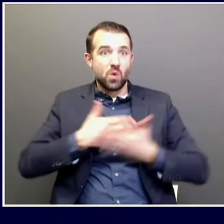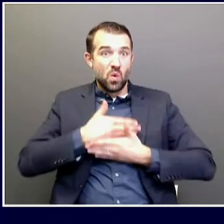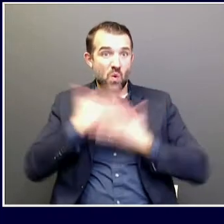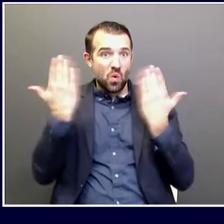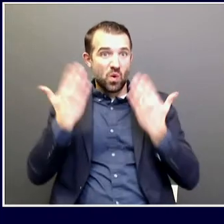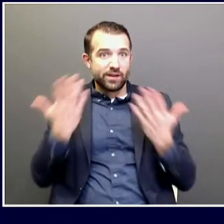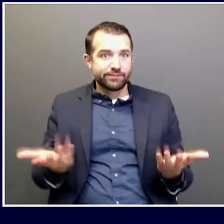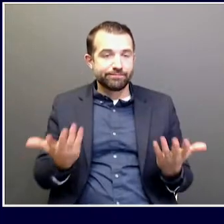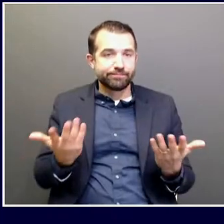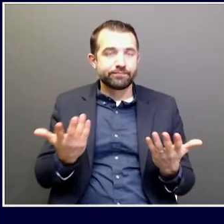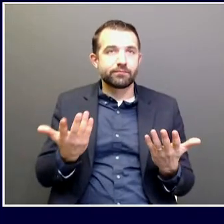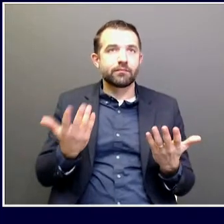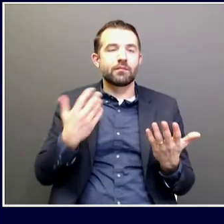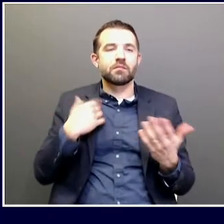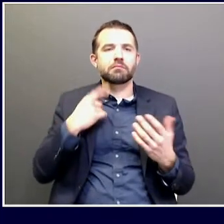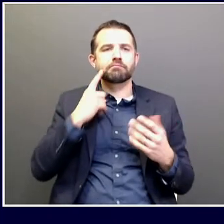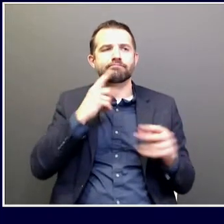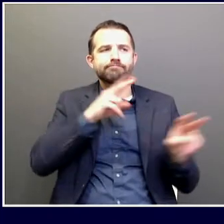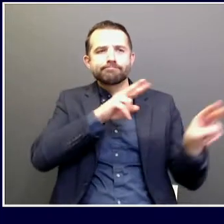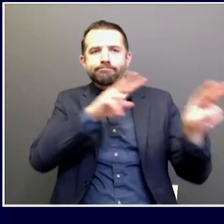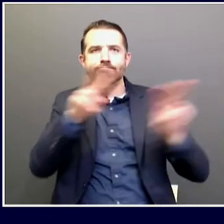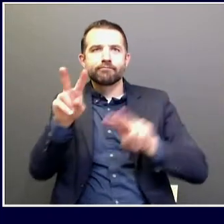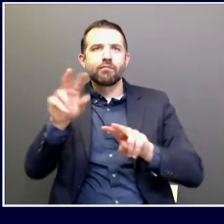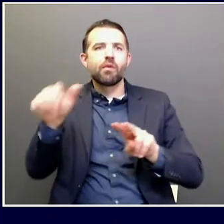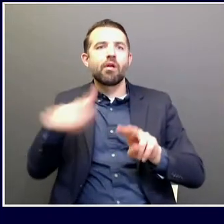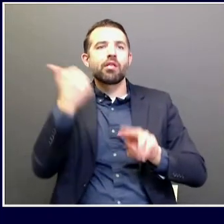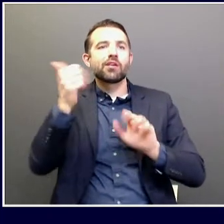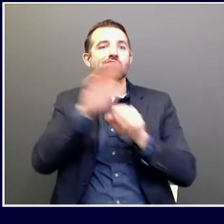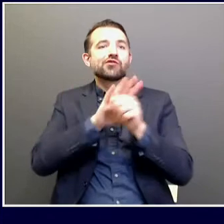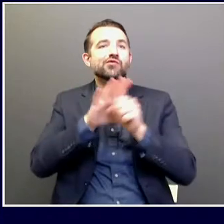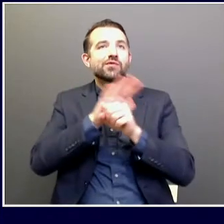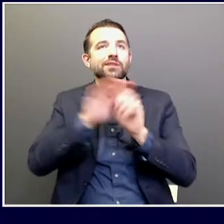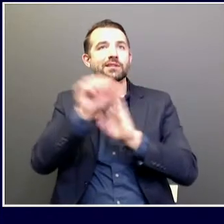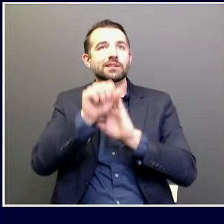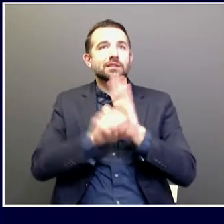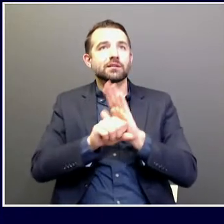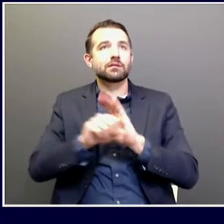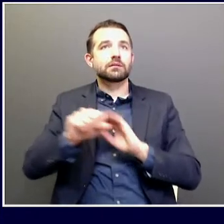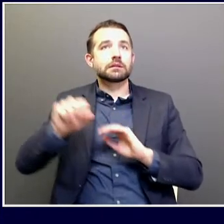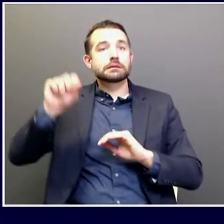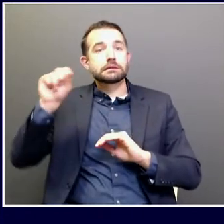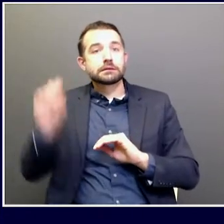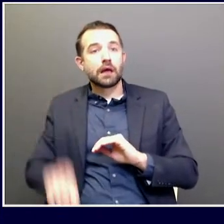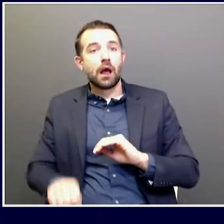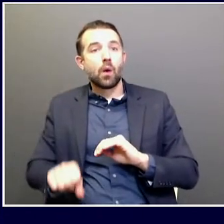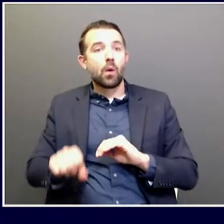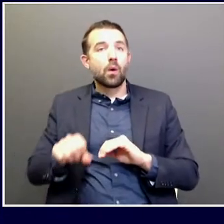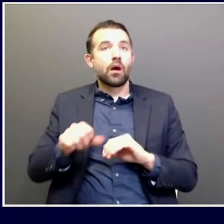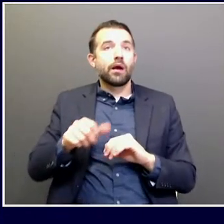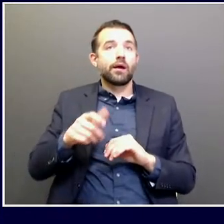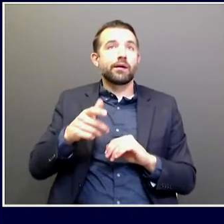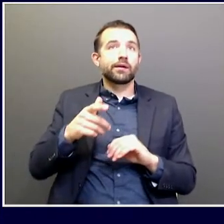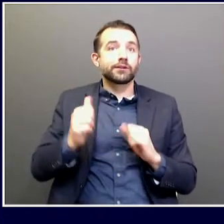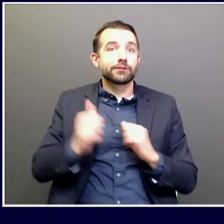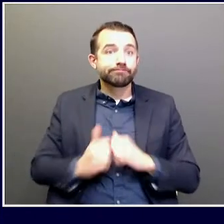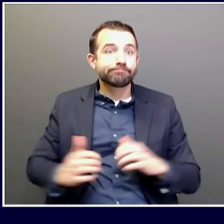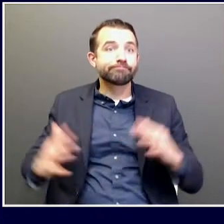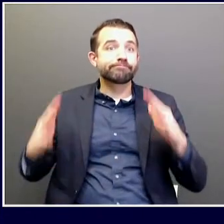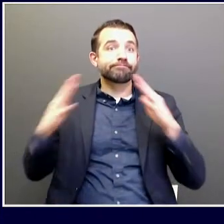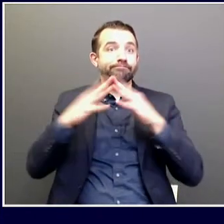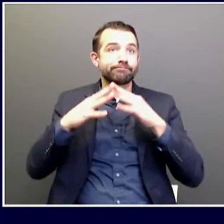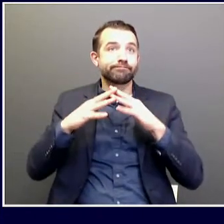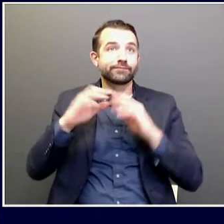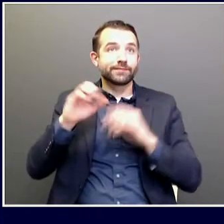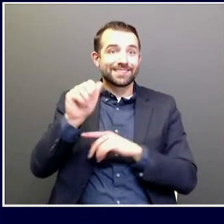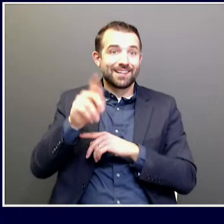continuing to monitor for reports, but what we've seen is that in the southern Maine area, the large-scale site that operates in the Sanford area